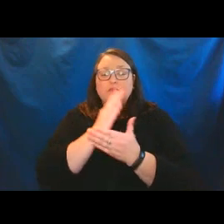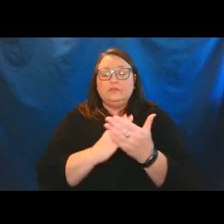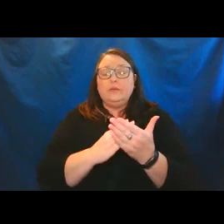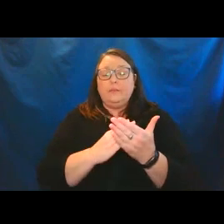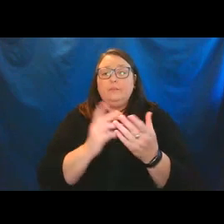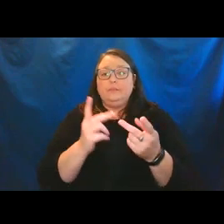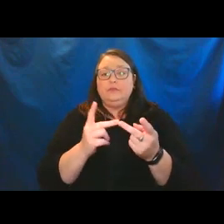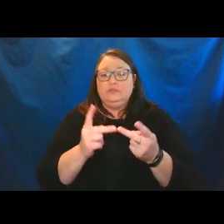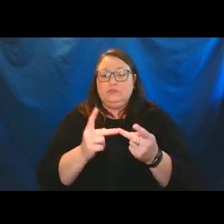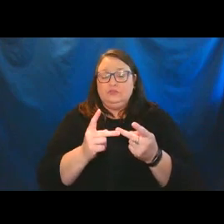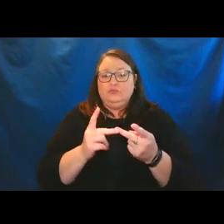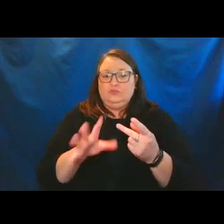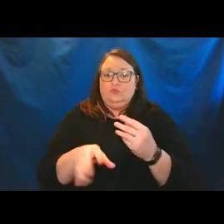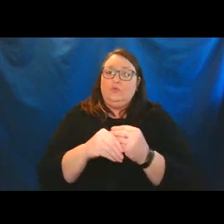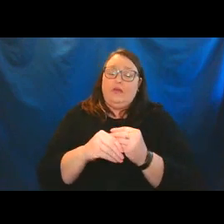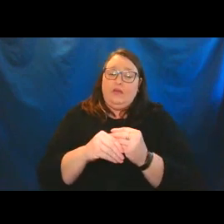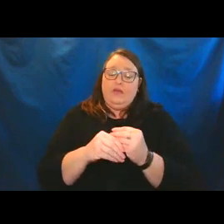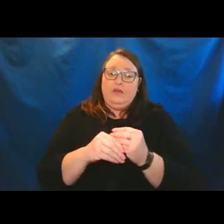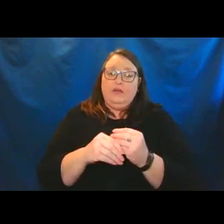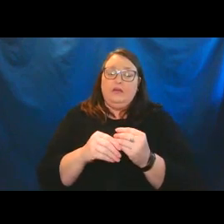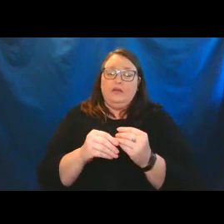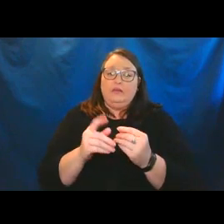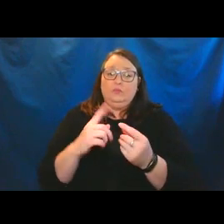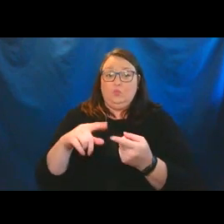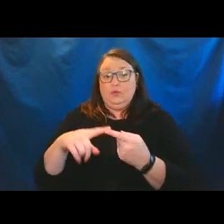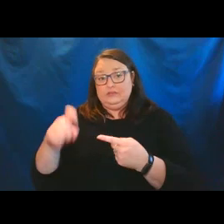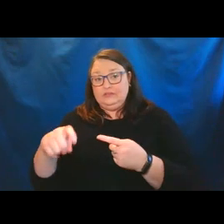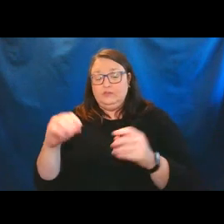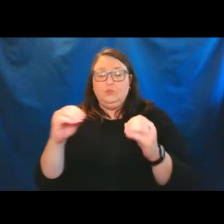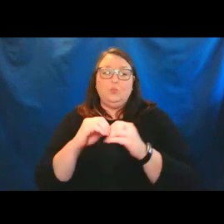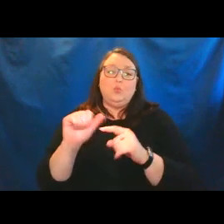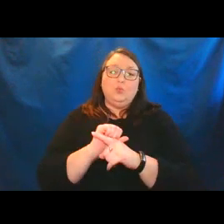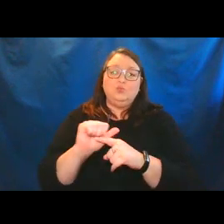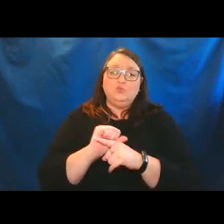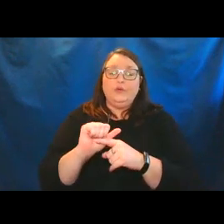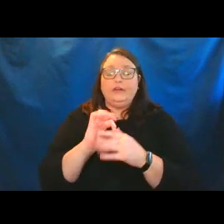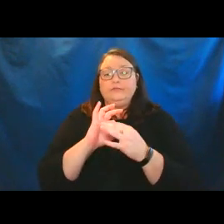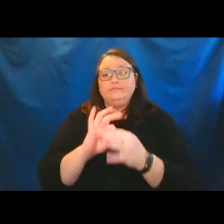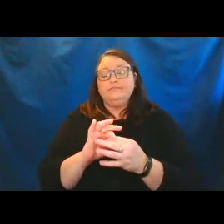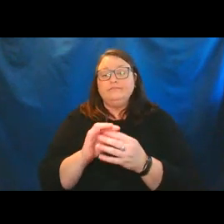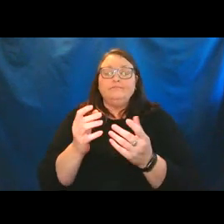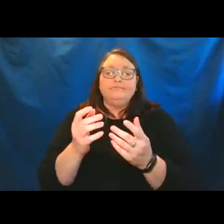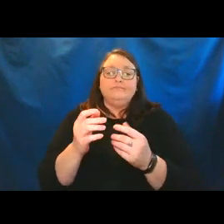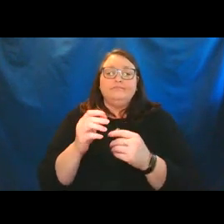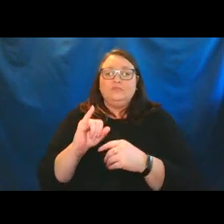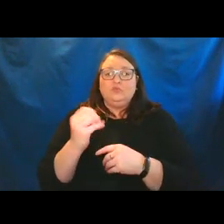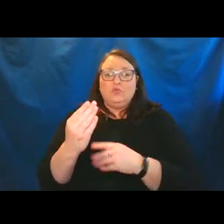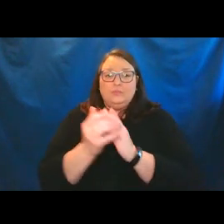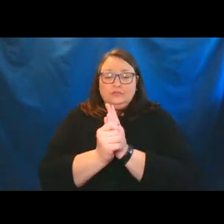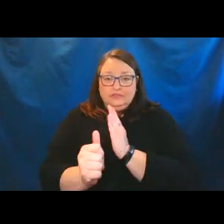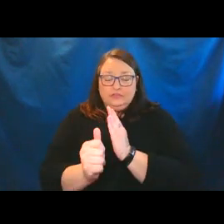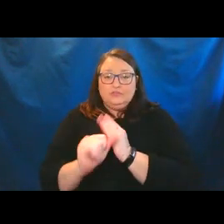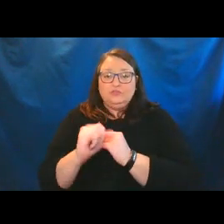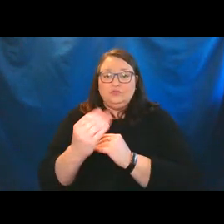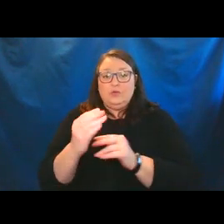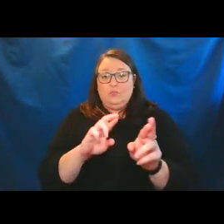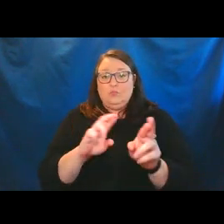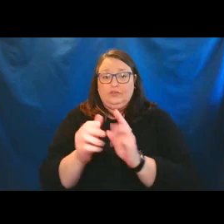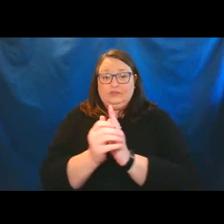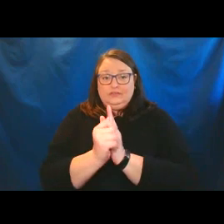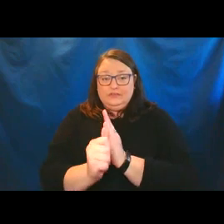it's needed additional training around, soft skills and job readiness skills, but also support in terms